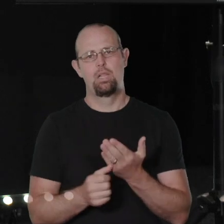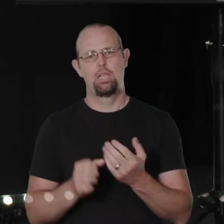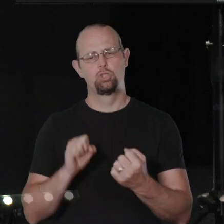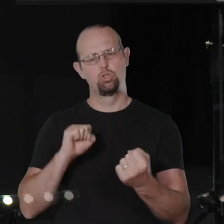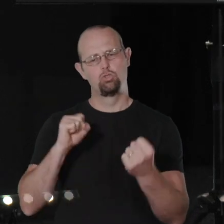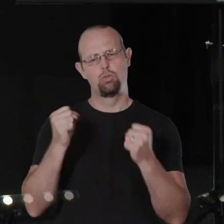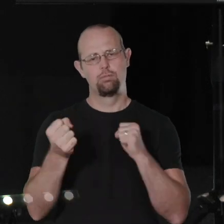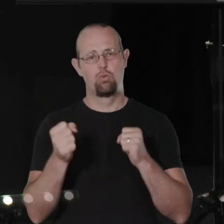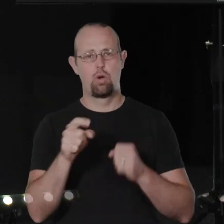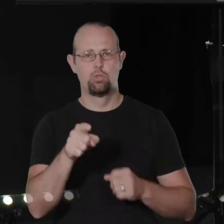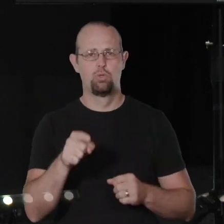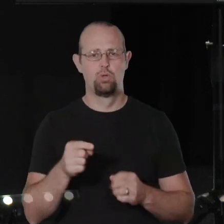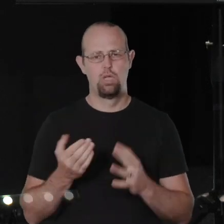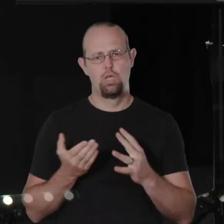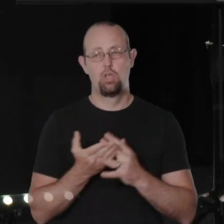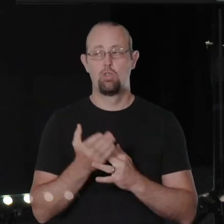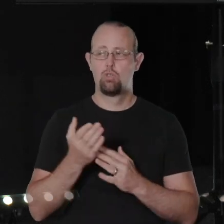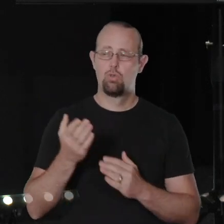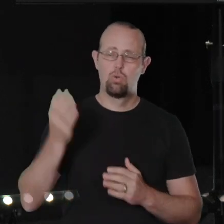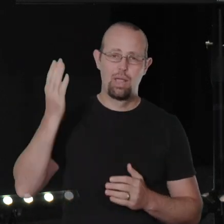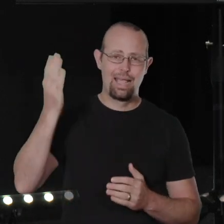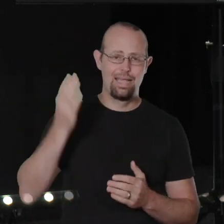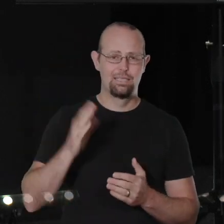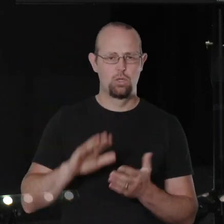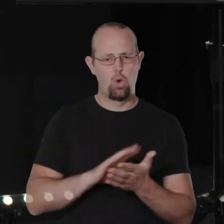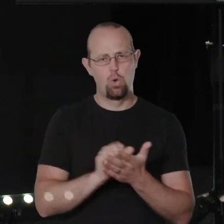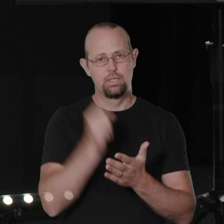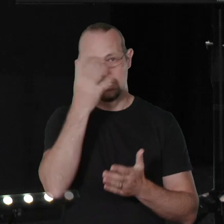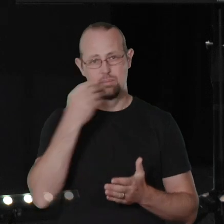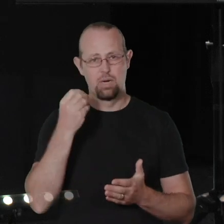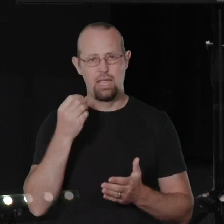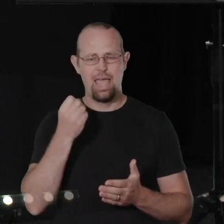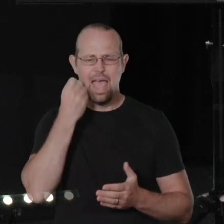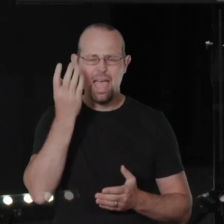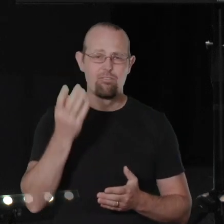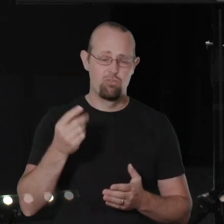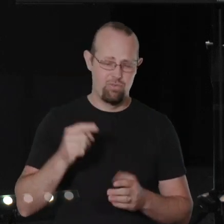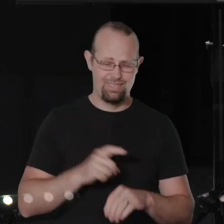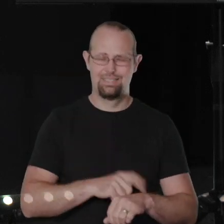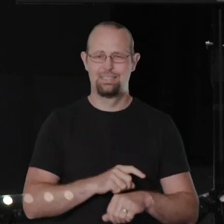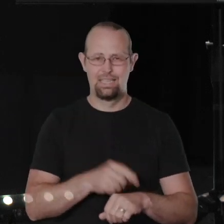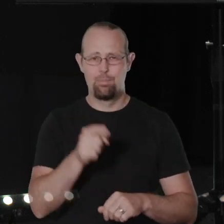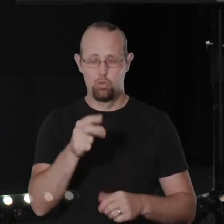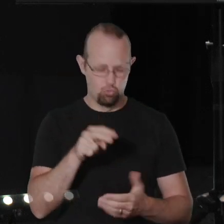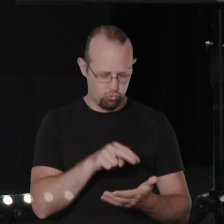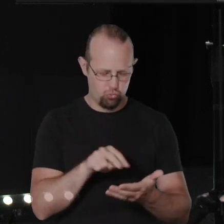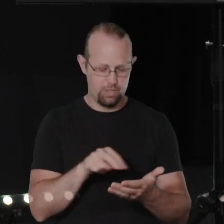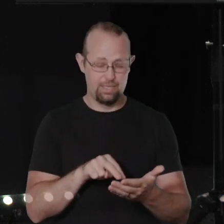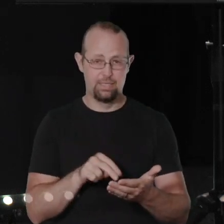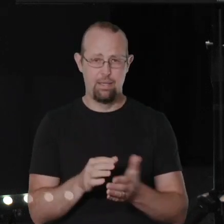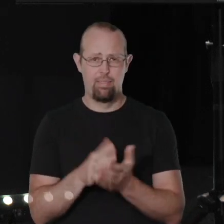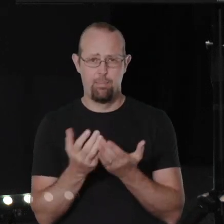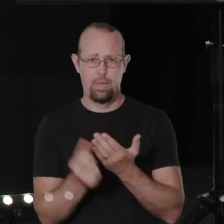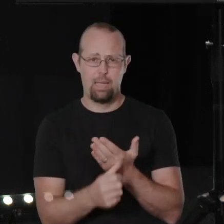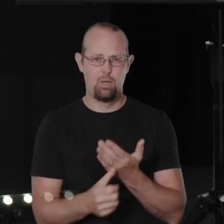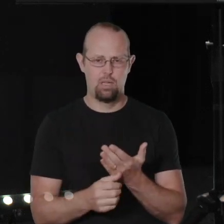Holy Spirit. Every time you take this book and open it, every time you prayerfully read it, memorize it, study it,